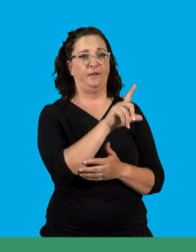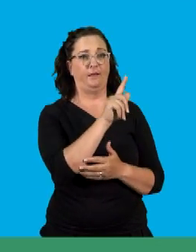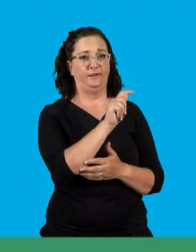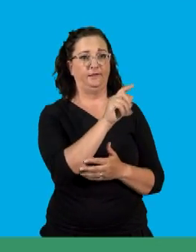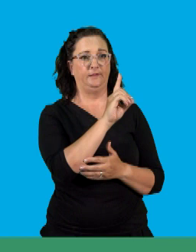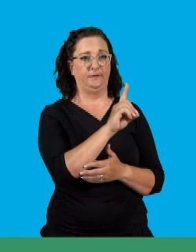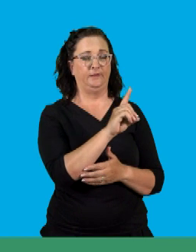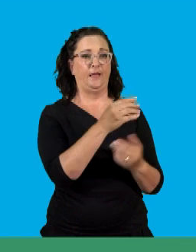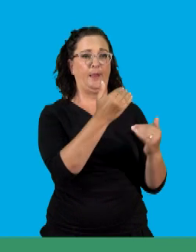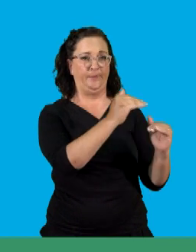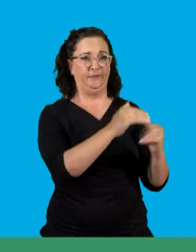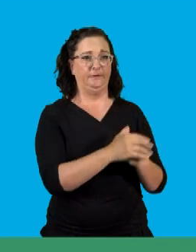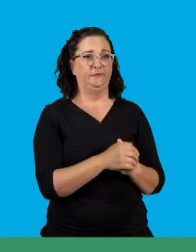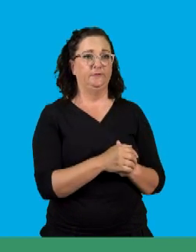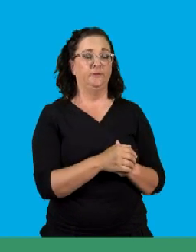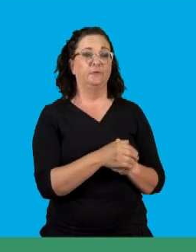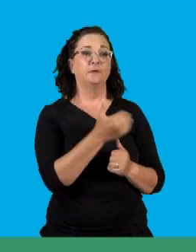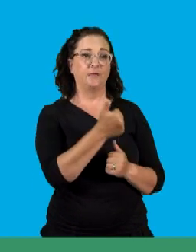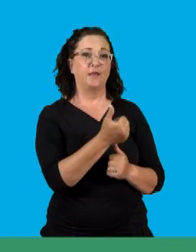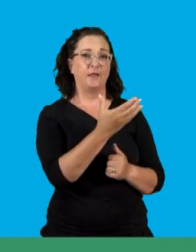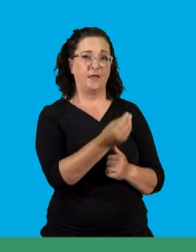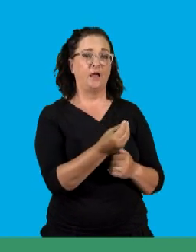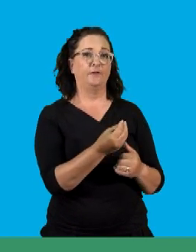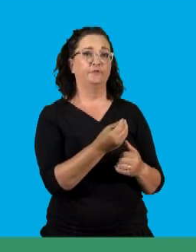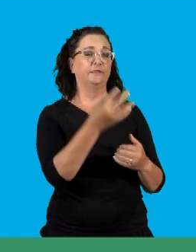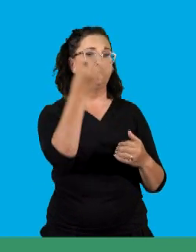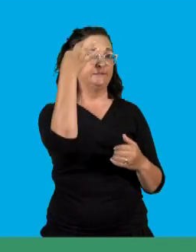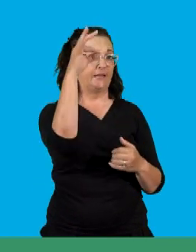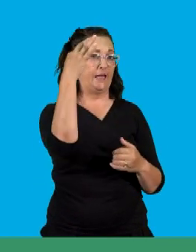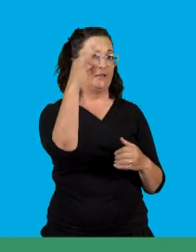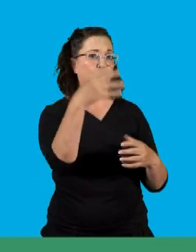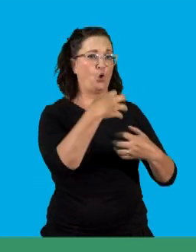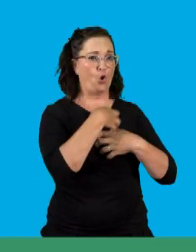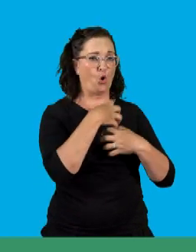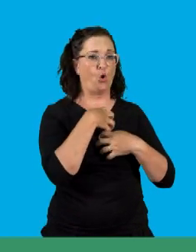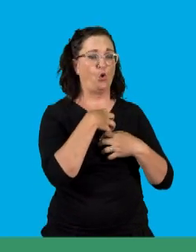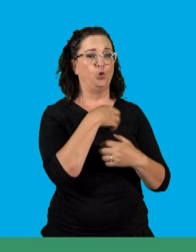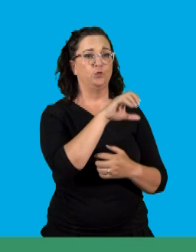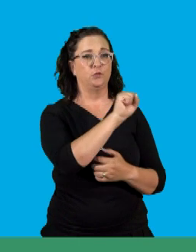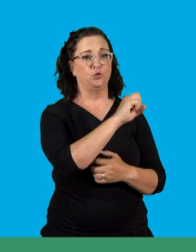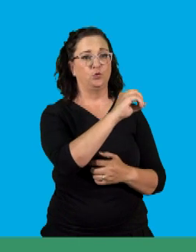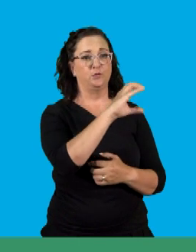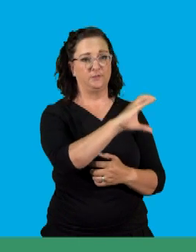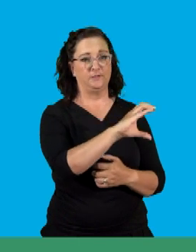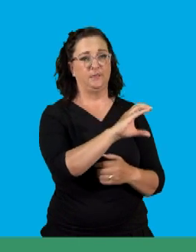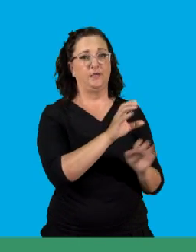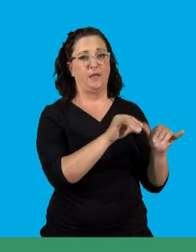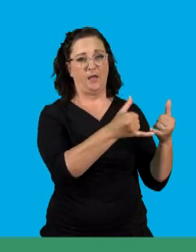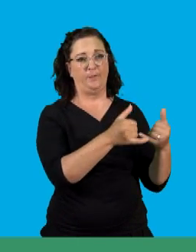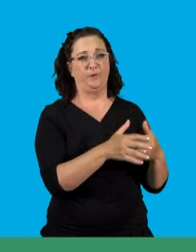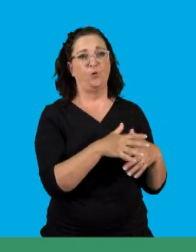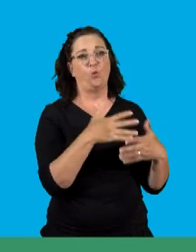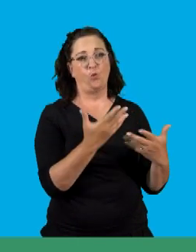as limited or LTD. We also have state-owned companies, which are reflected as